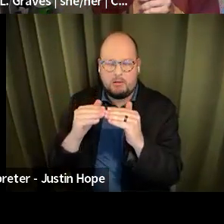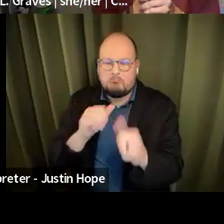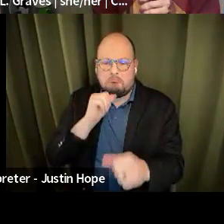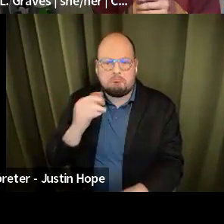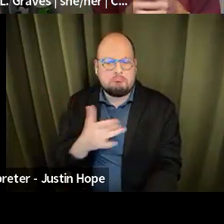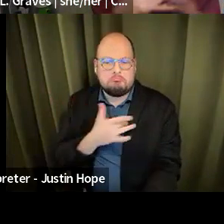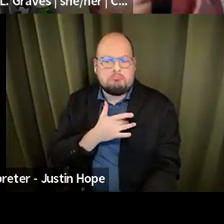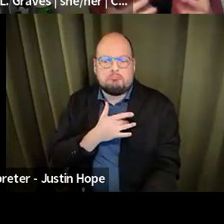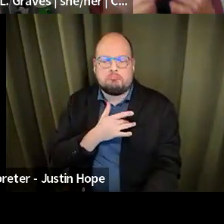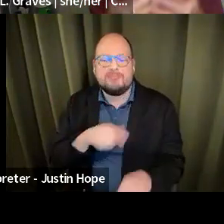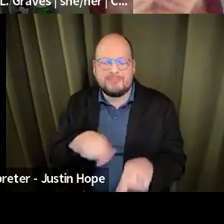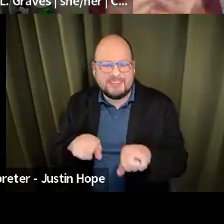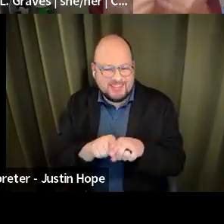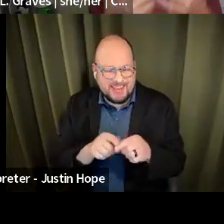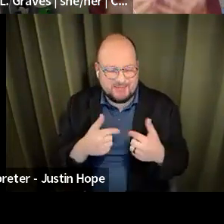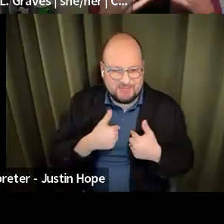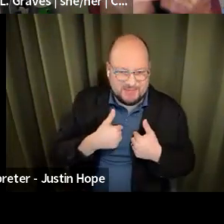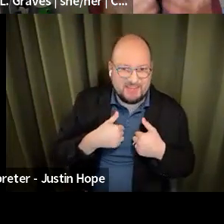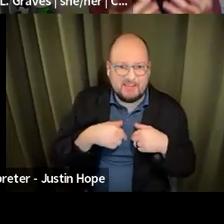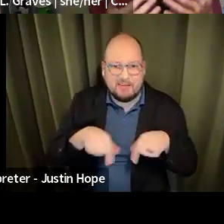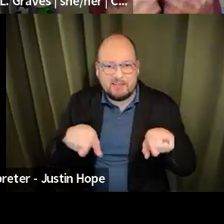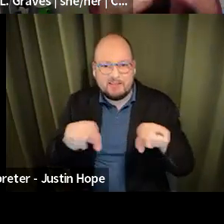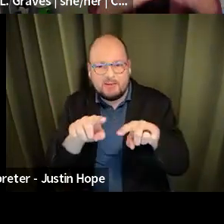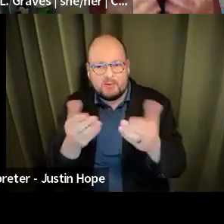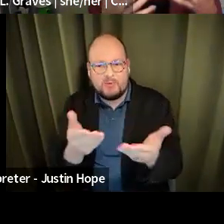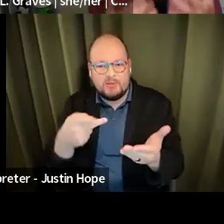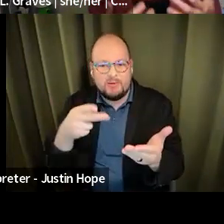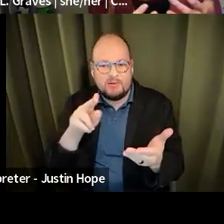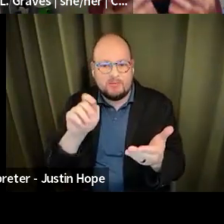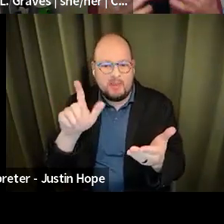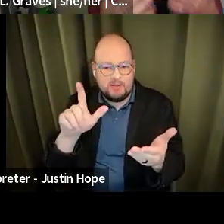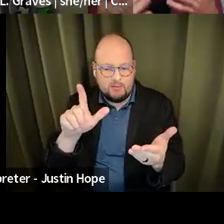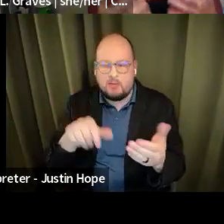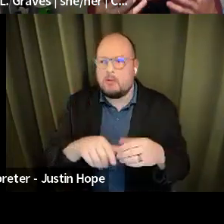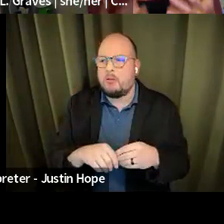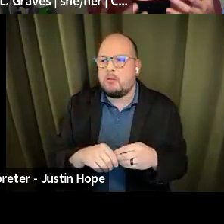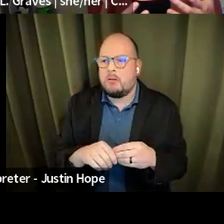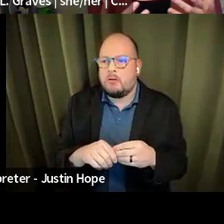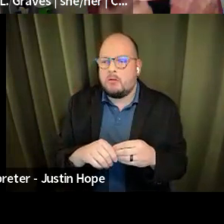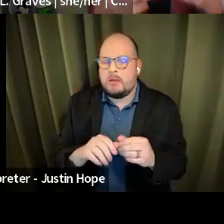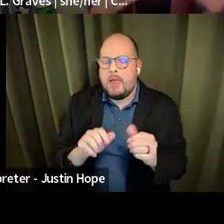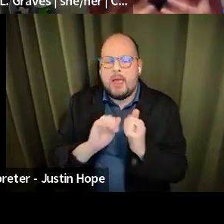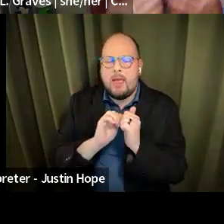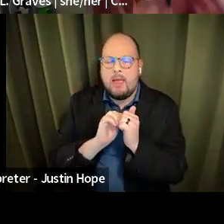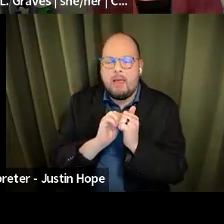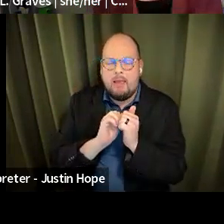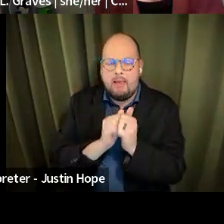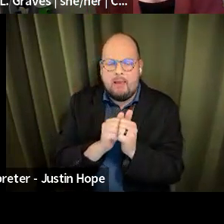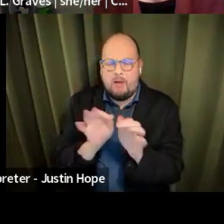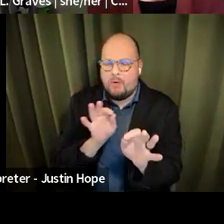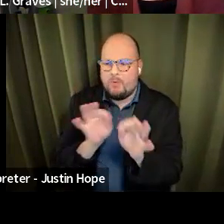and my fellow panelists. So figuring out how do we communicate the import of this work